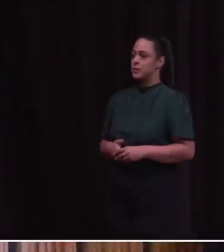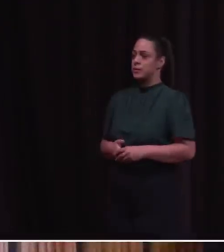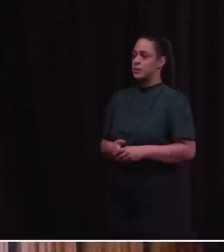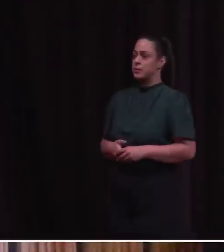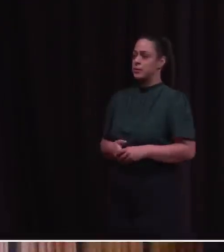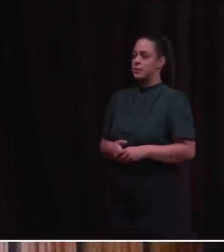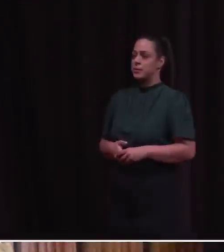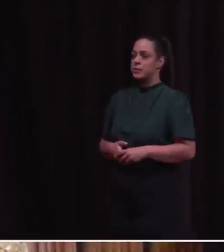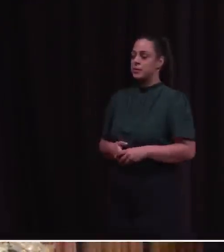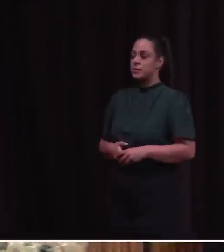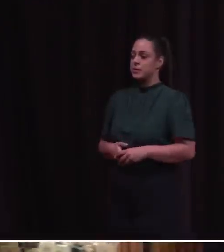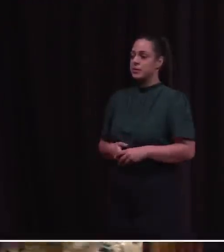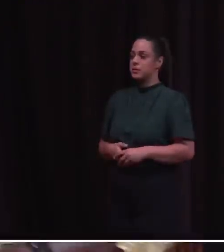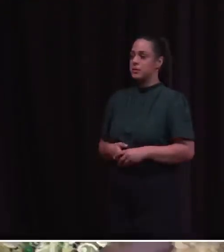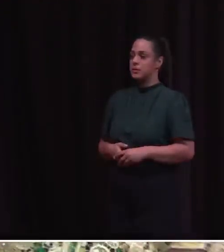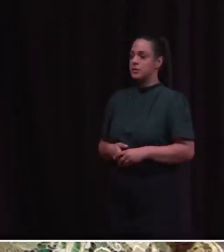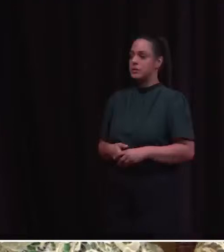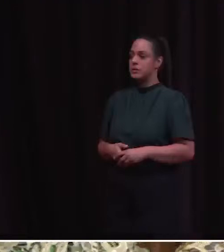Okay.